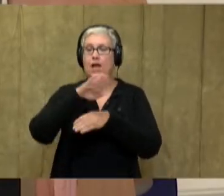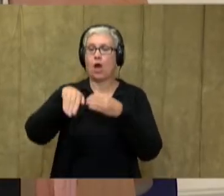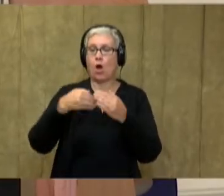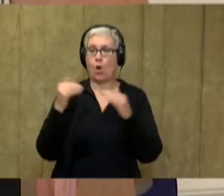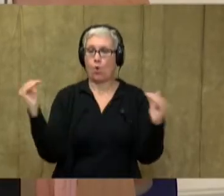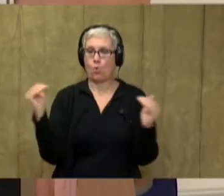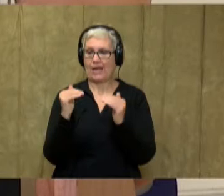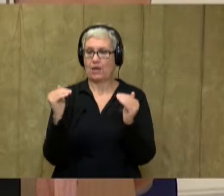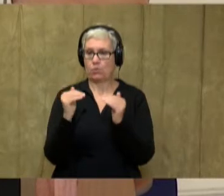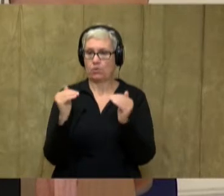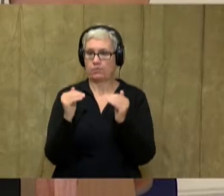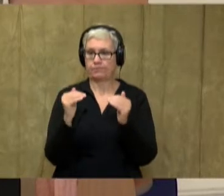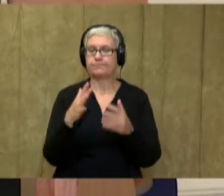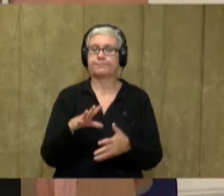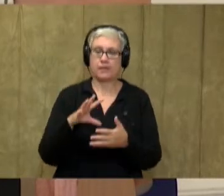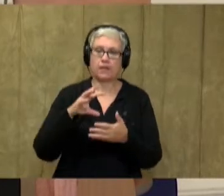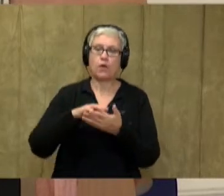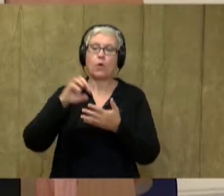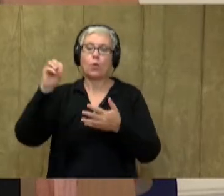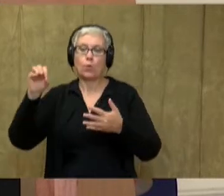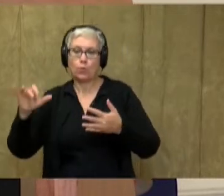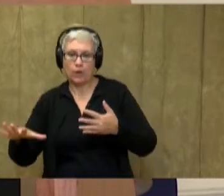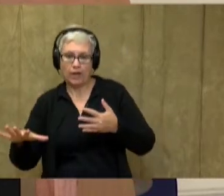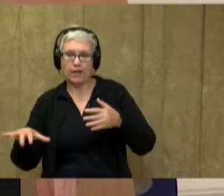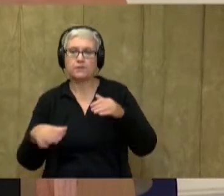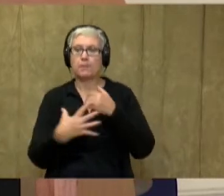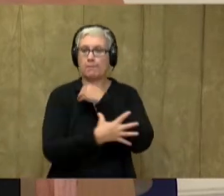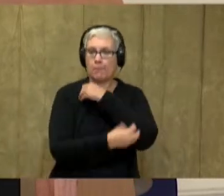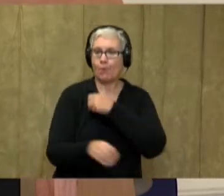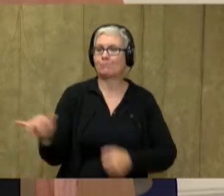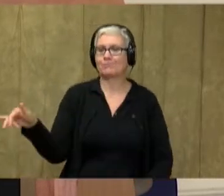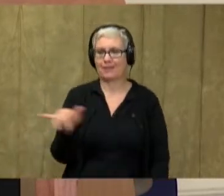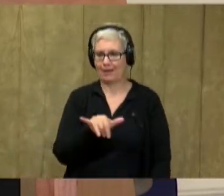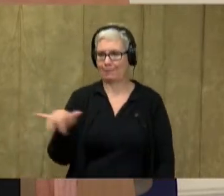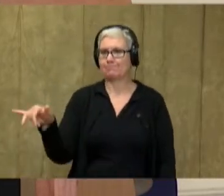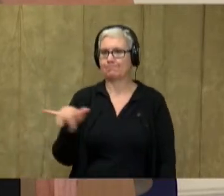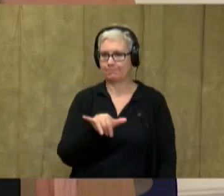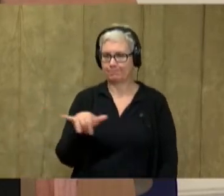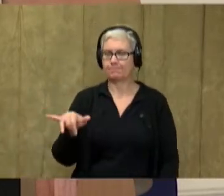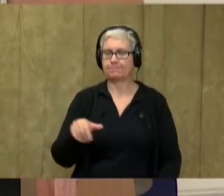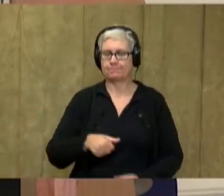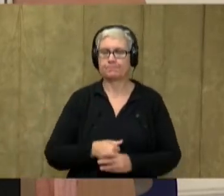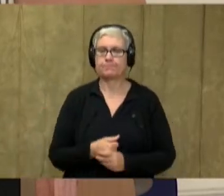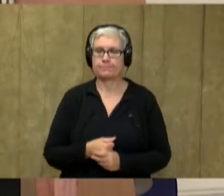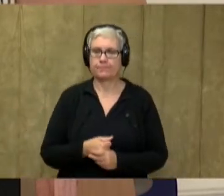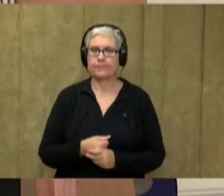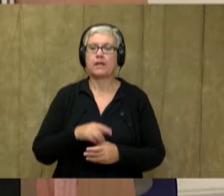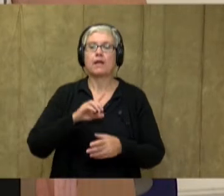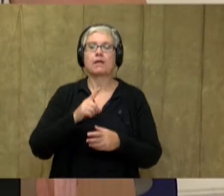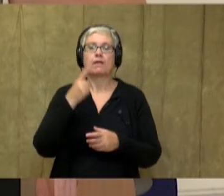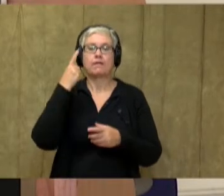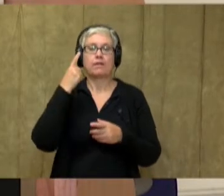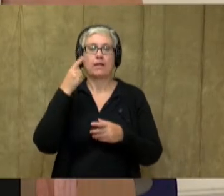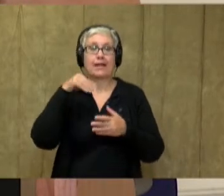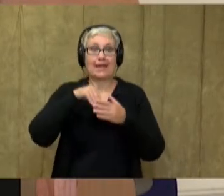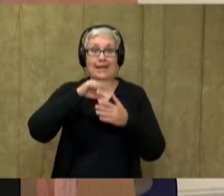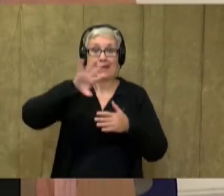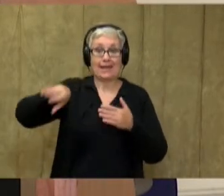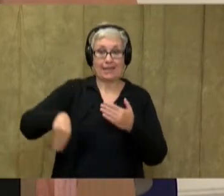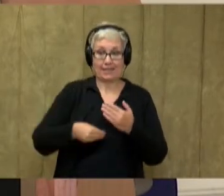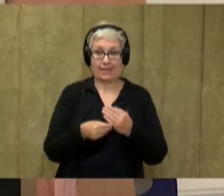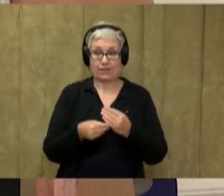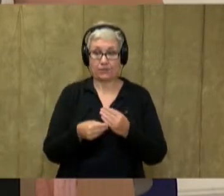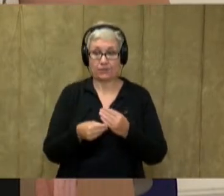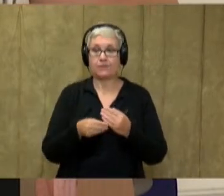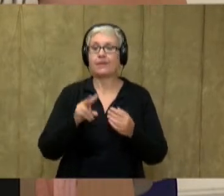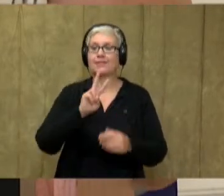that the rich kids are on the same level as the poor ones. All right. In addition, which is your next concrete detail,